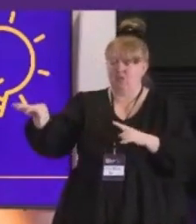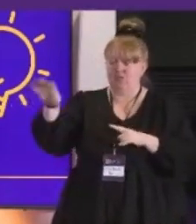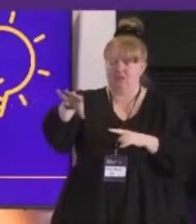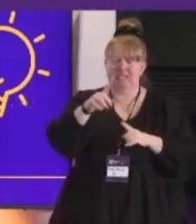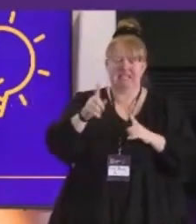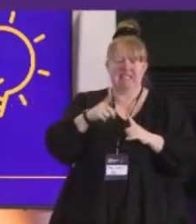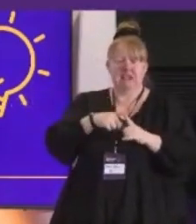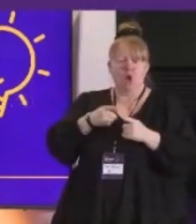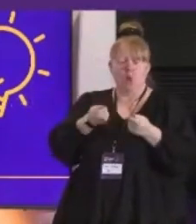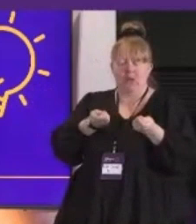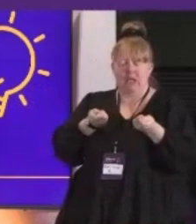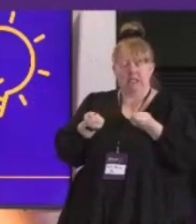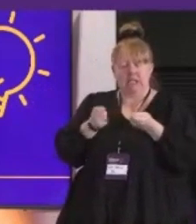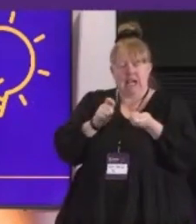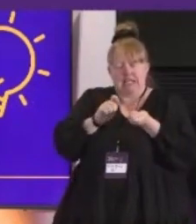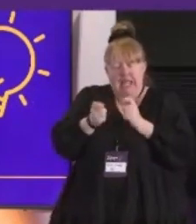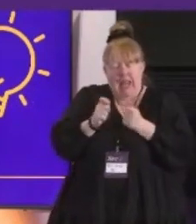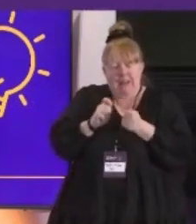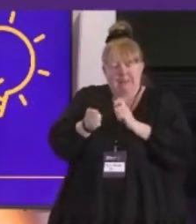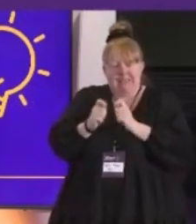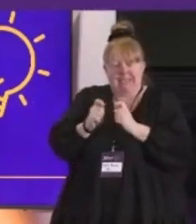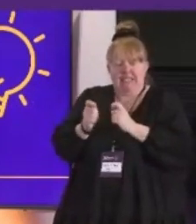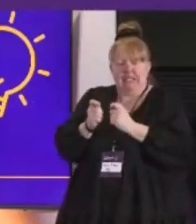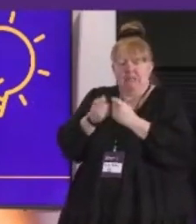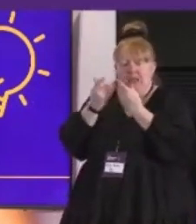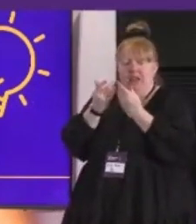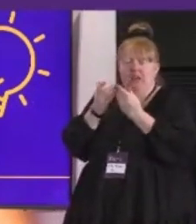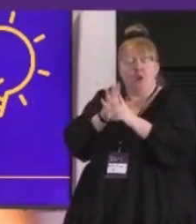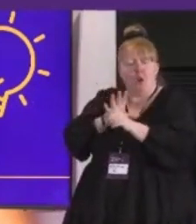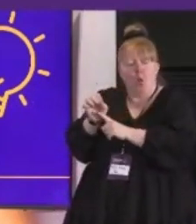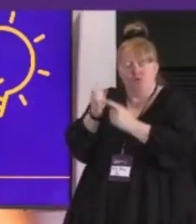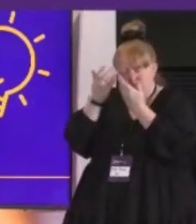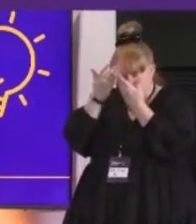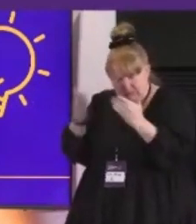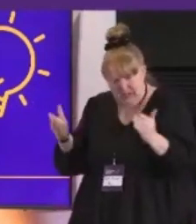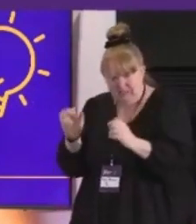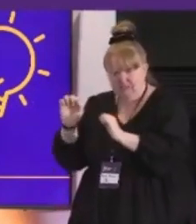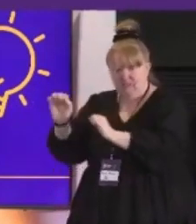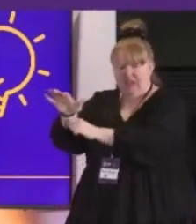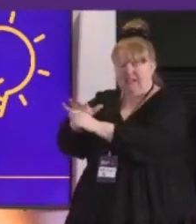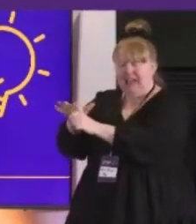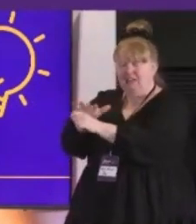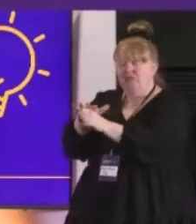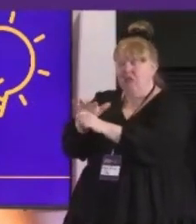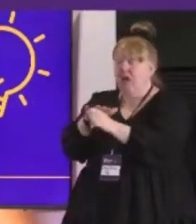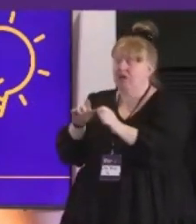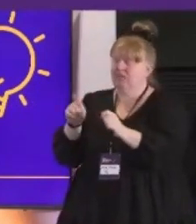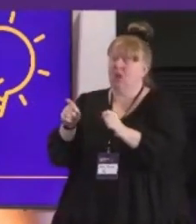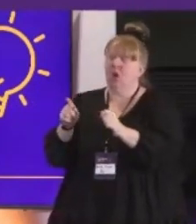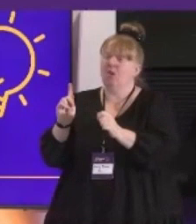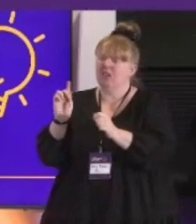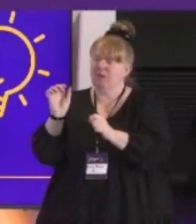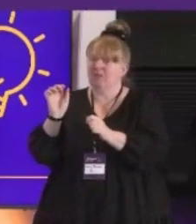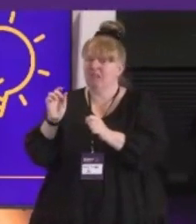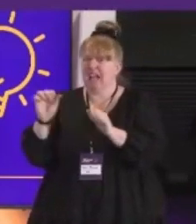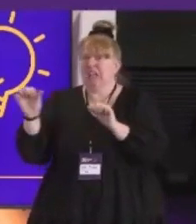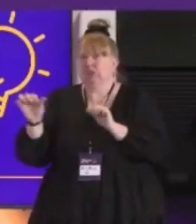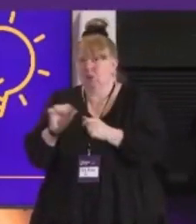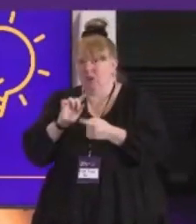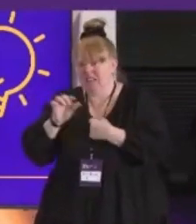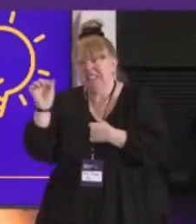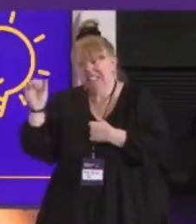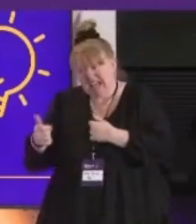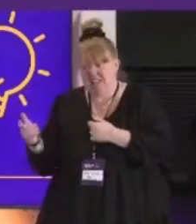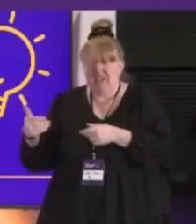that approach, being culturally respective as well. So yes, is the short answer. It is involved in all of them. And I